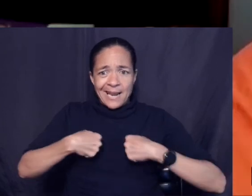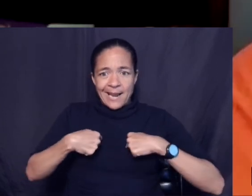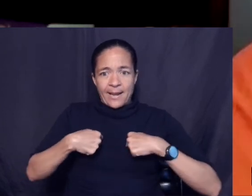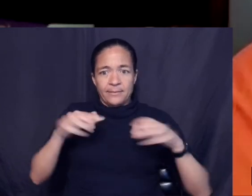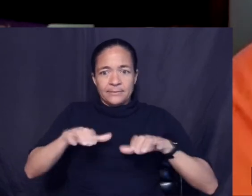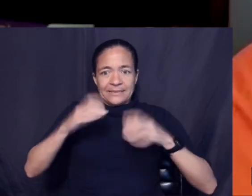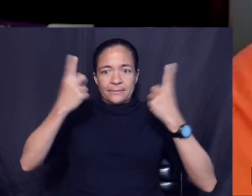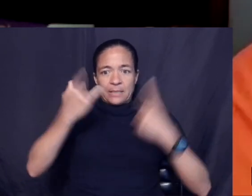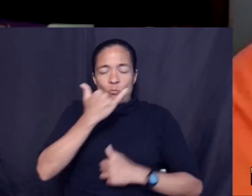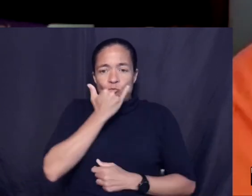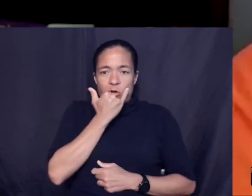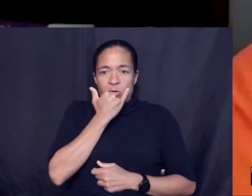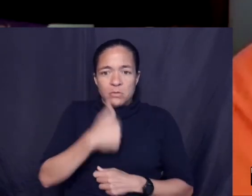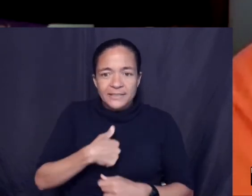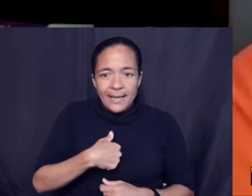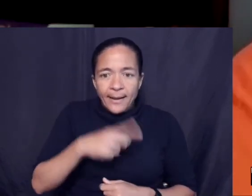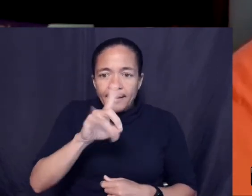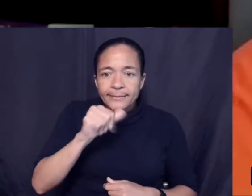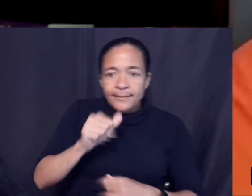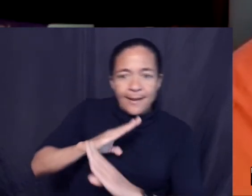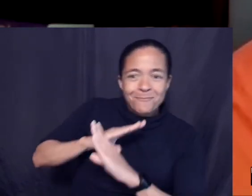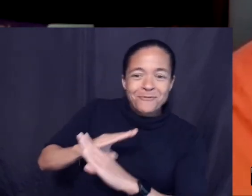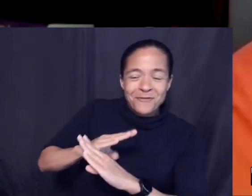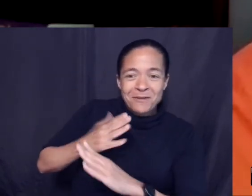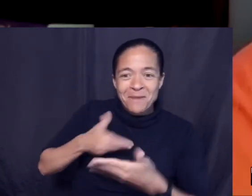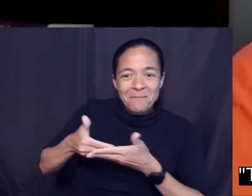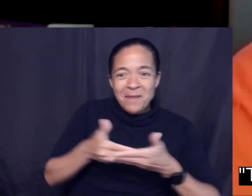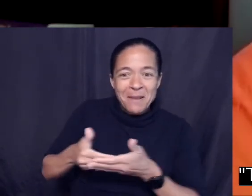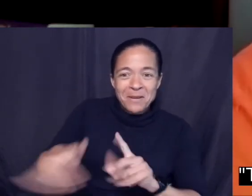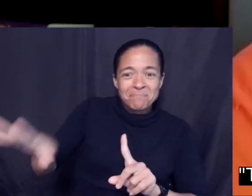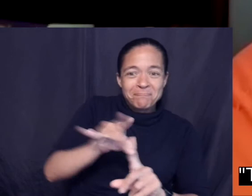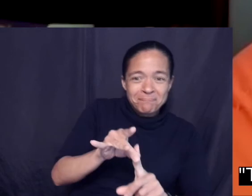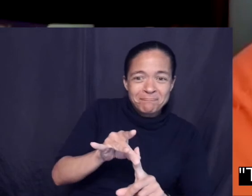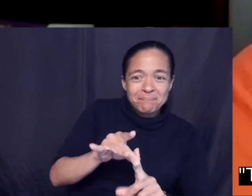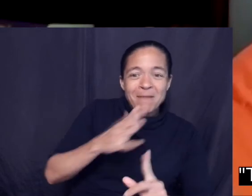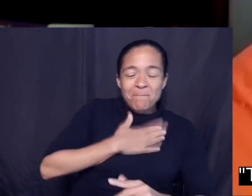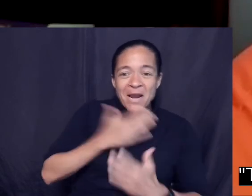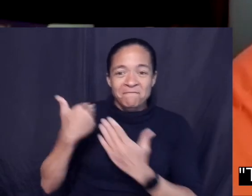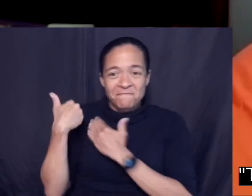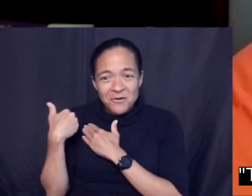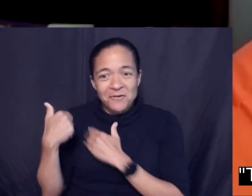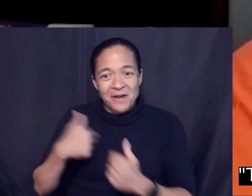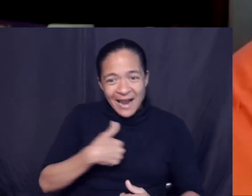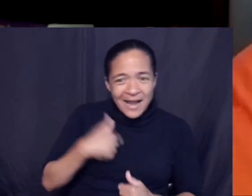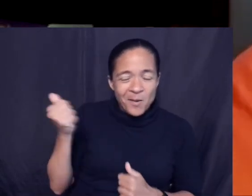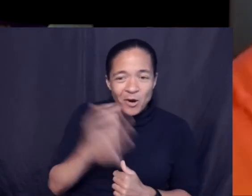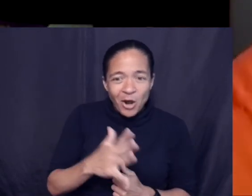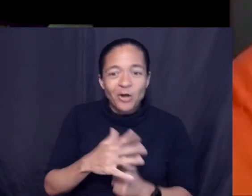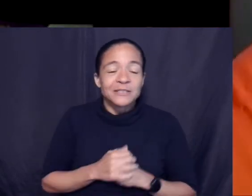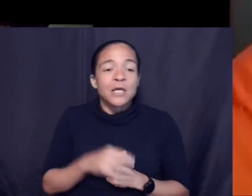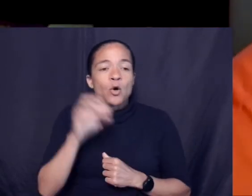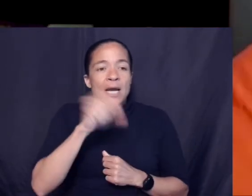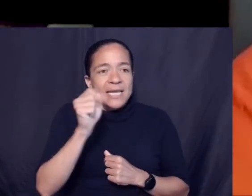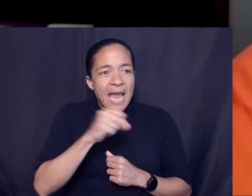did something wrong. That means I didn't prevent it. That means I've caused this in some way. So,